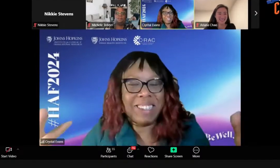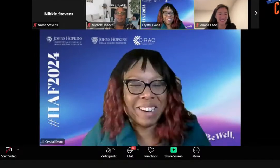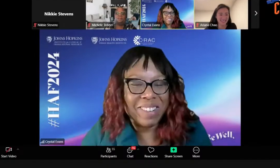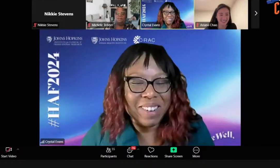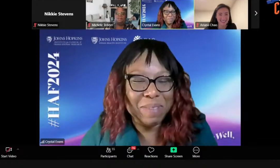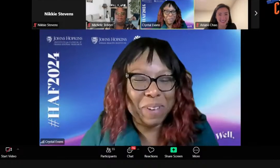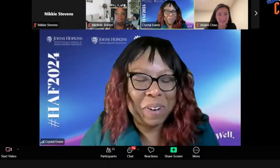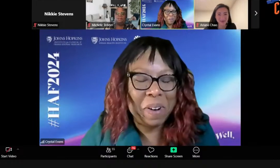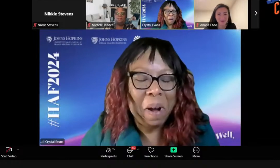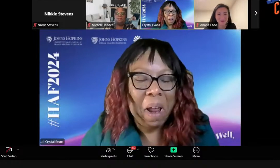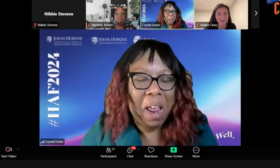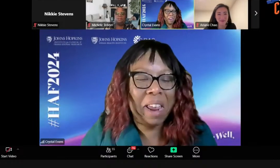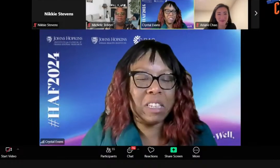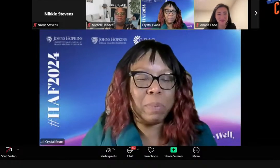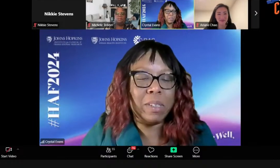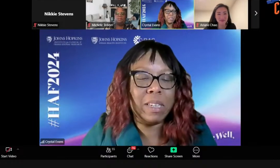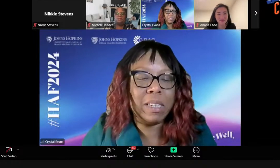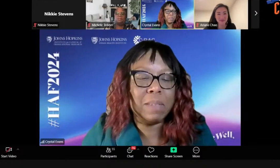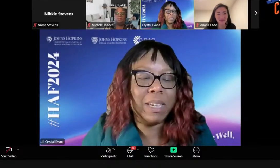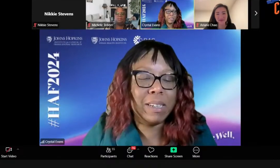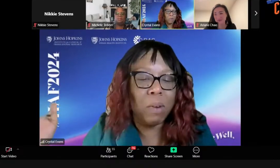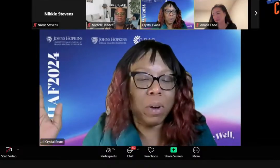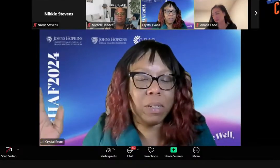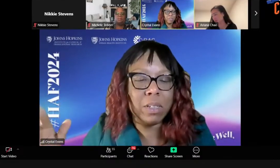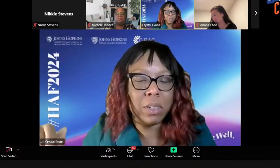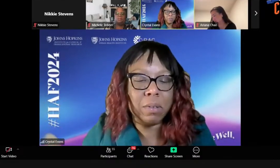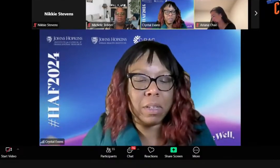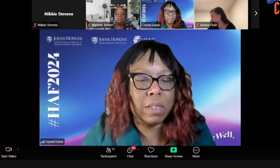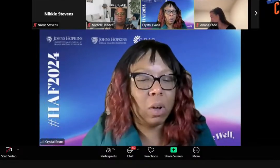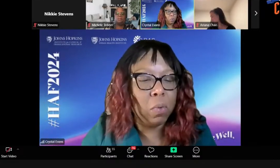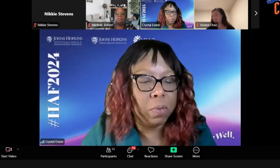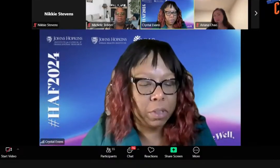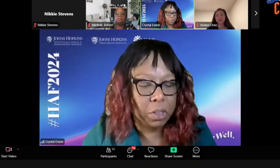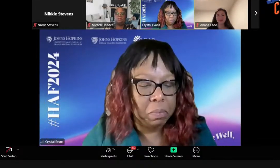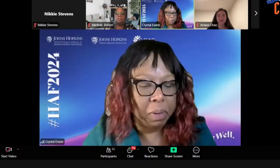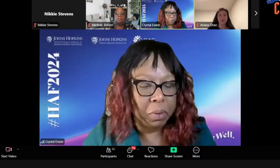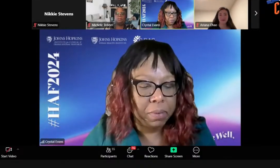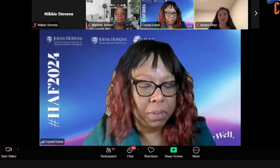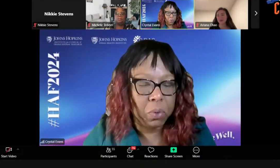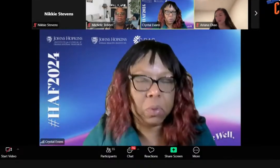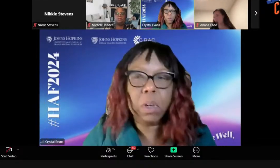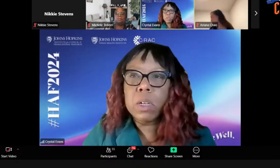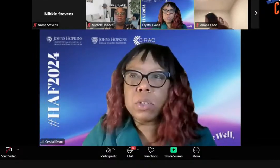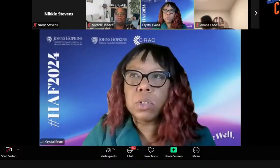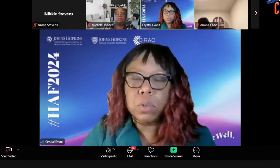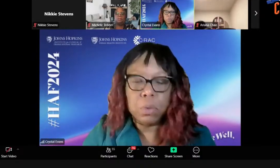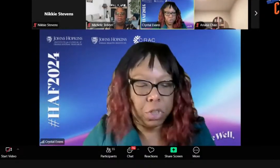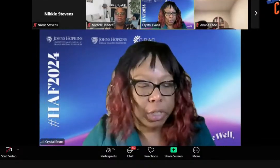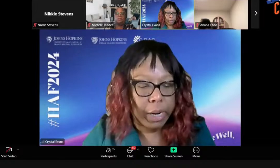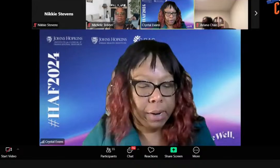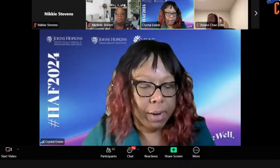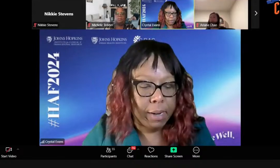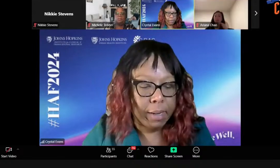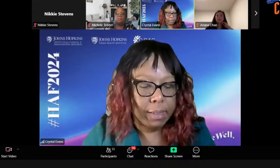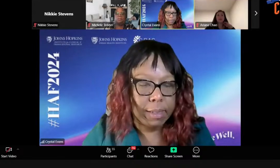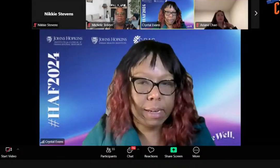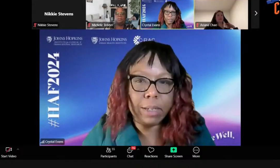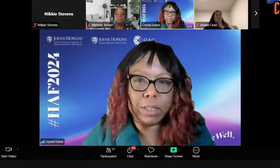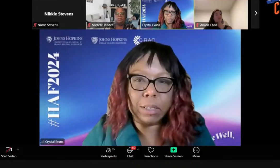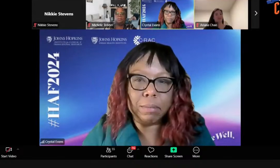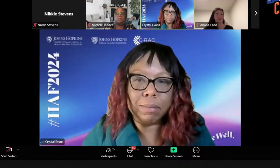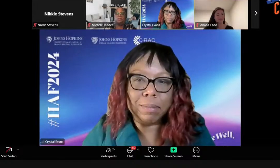and just share all of your expertise, because I want to turn this over to both of you to share in